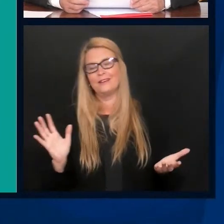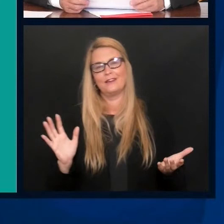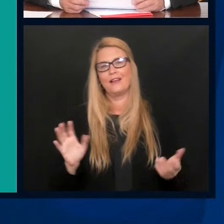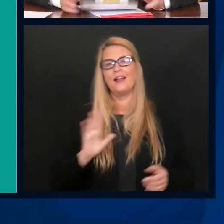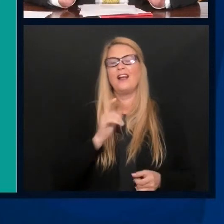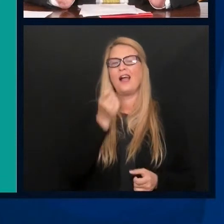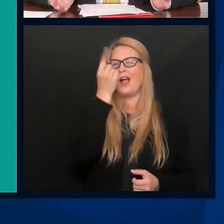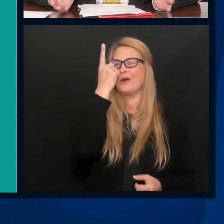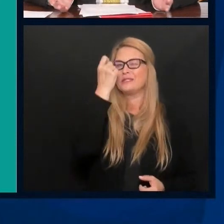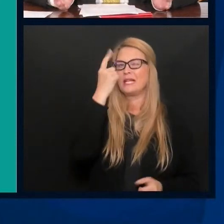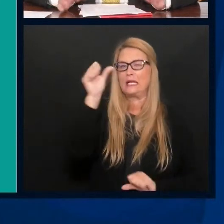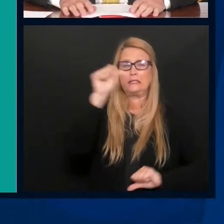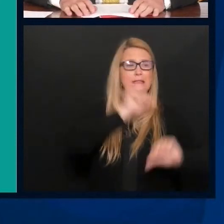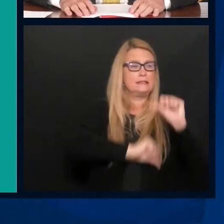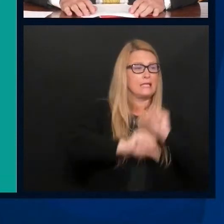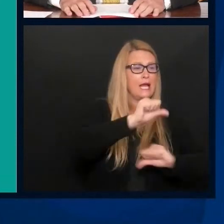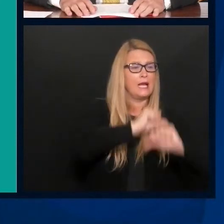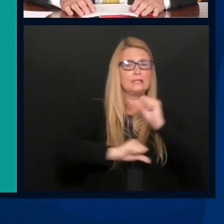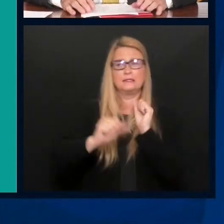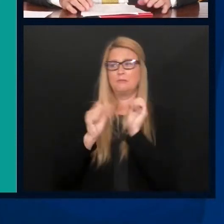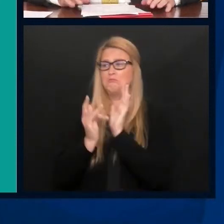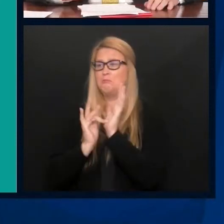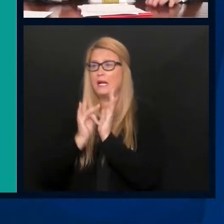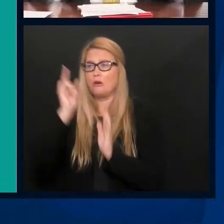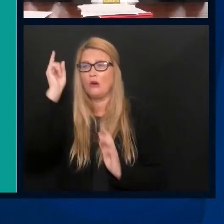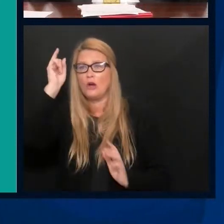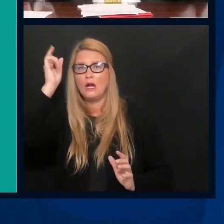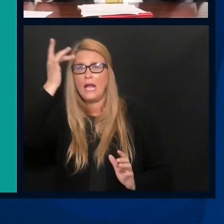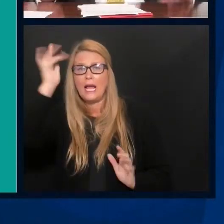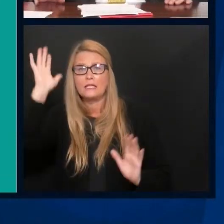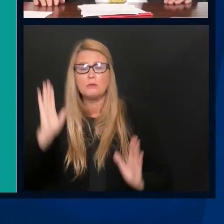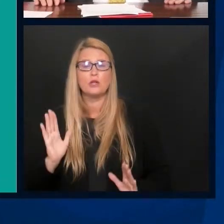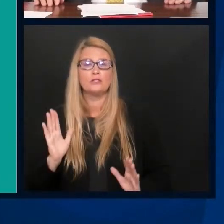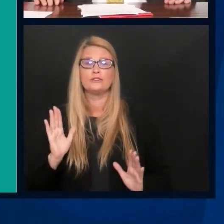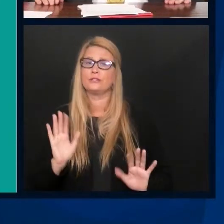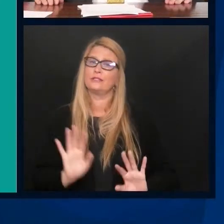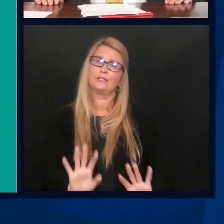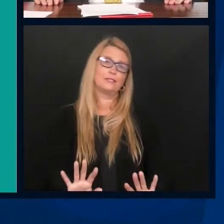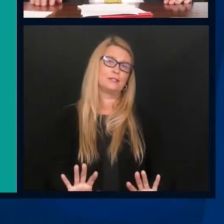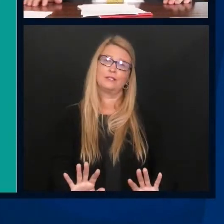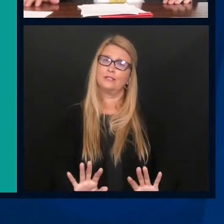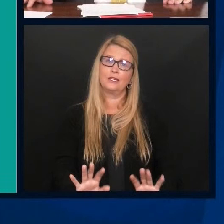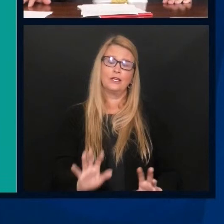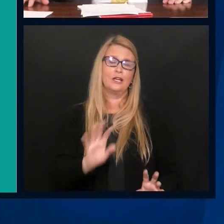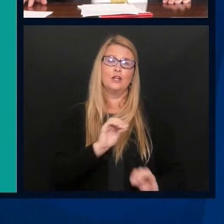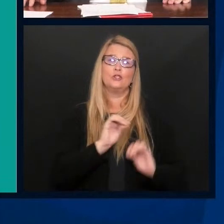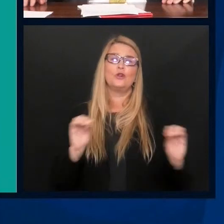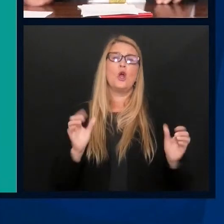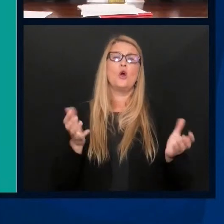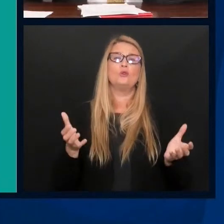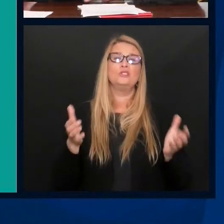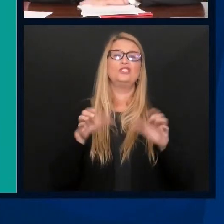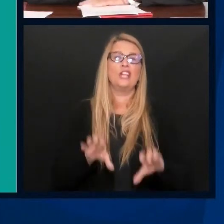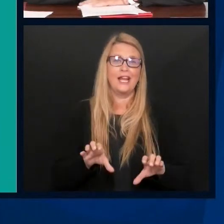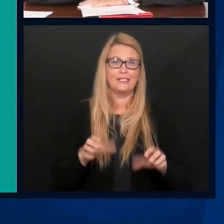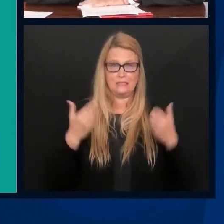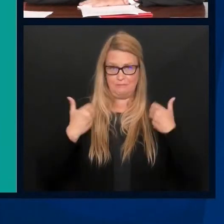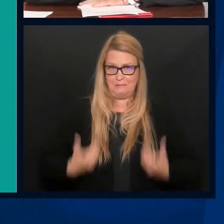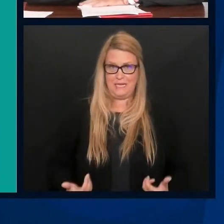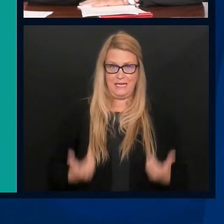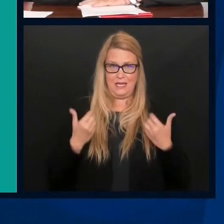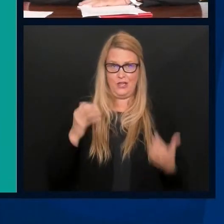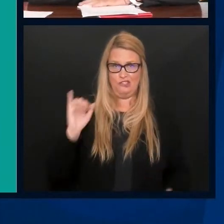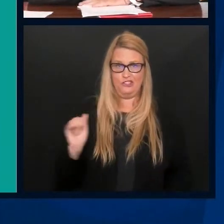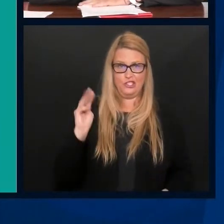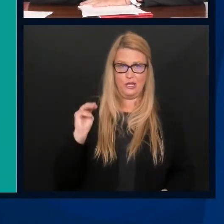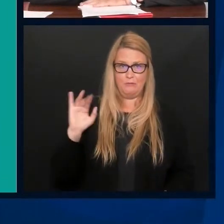medical experts, all that I could possibly tell you, there's no chance that Jim Justice would ever, ever, ever